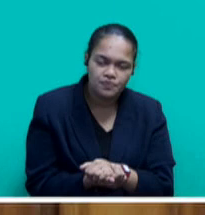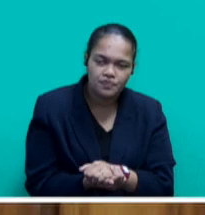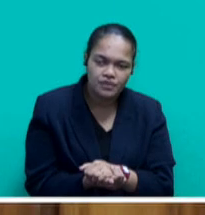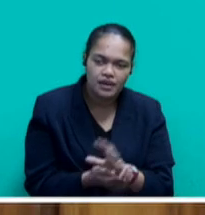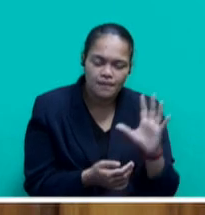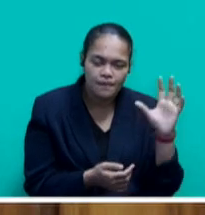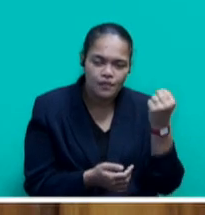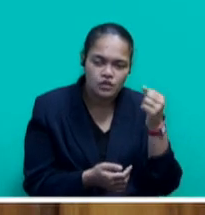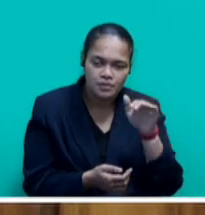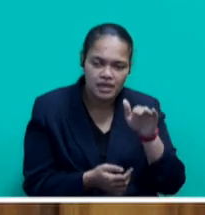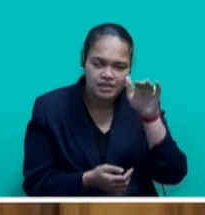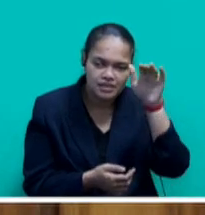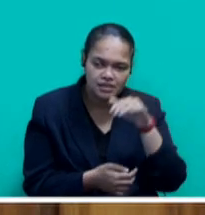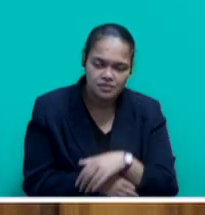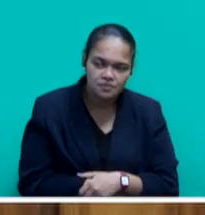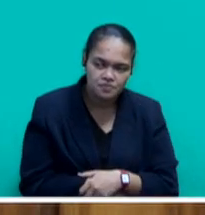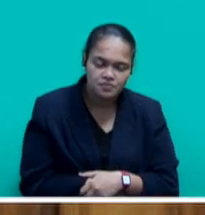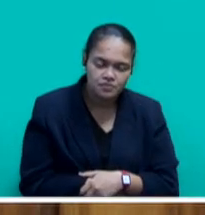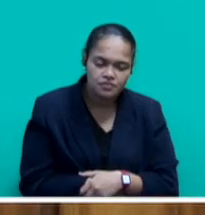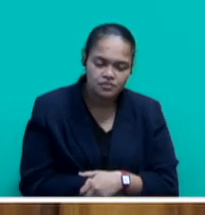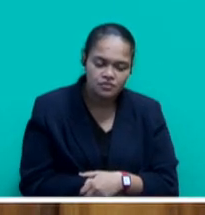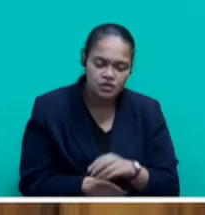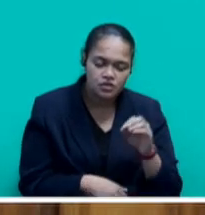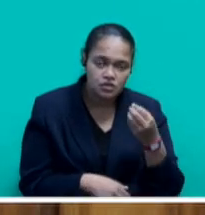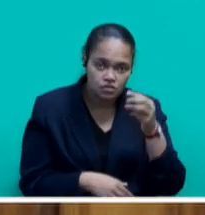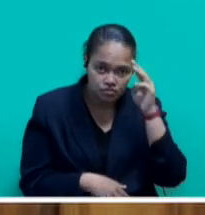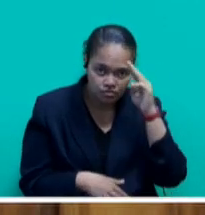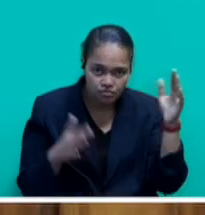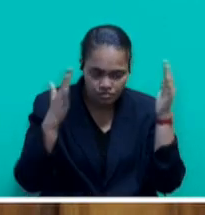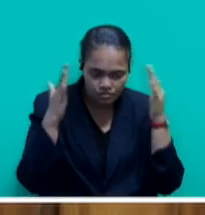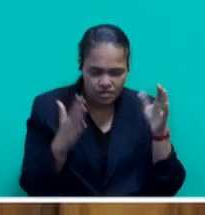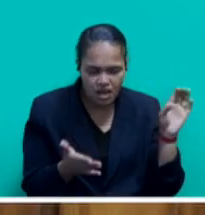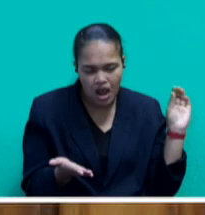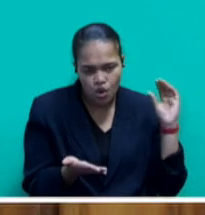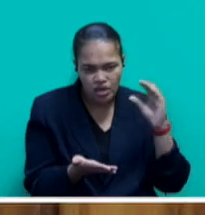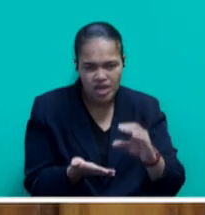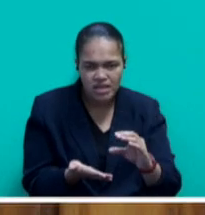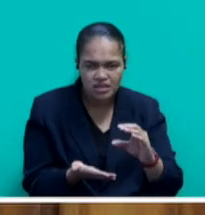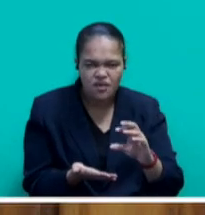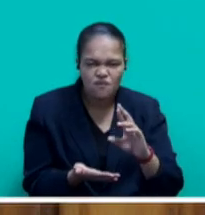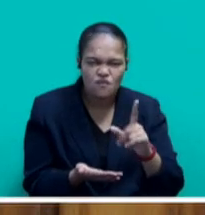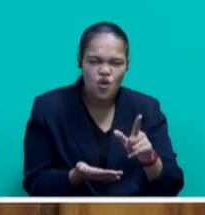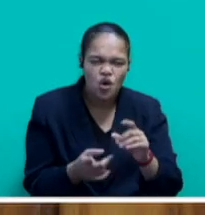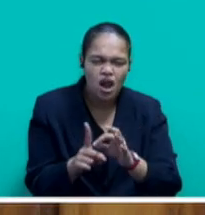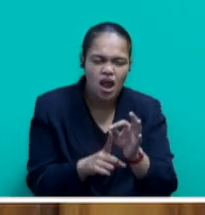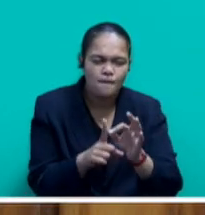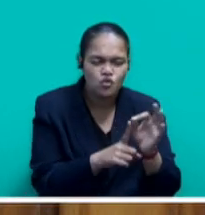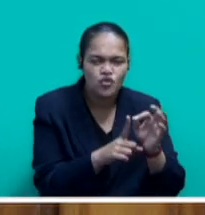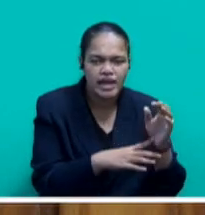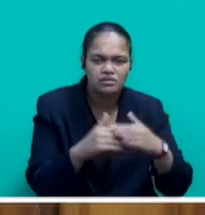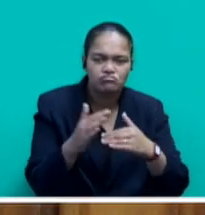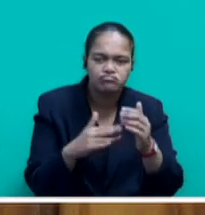prosperity. Mr. Speaker, sir, the Department of Environment has been allocated funds for the upgrading and maintenance work of the